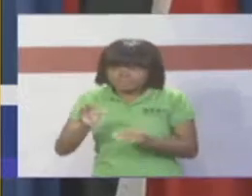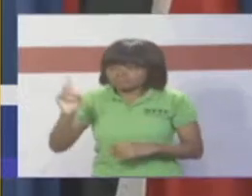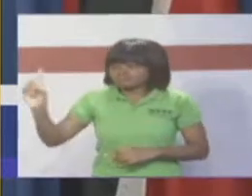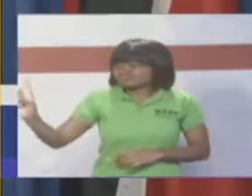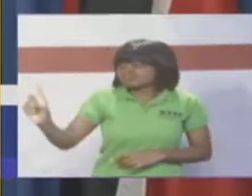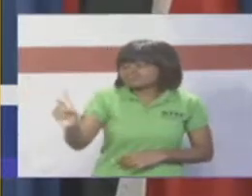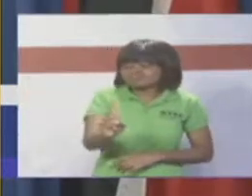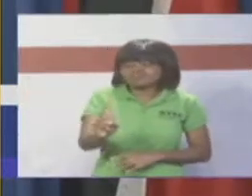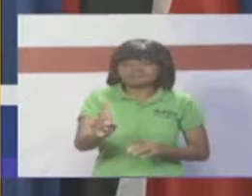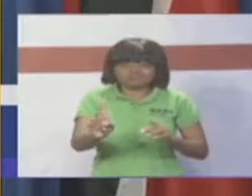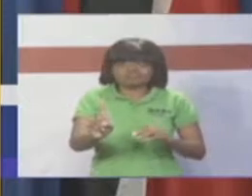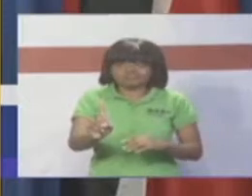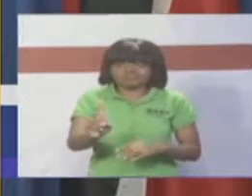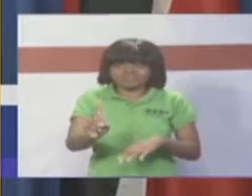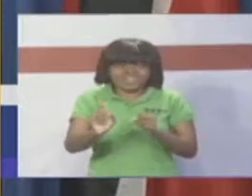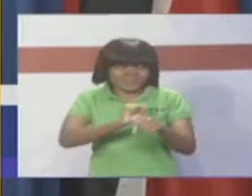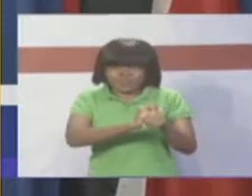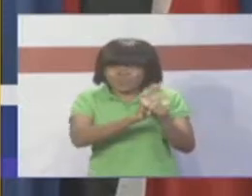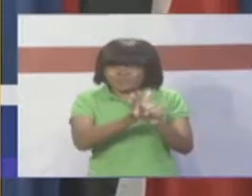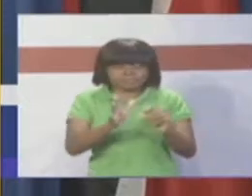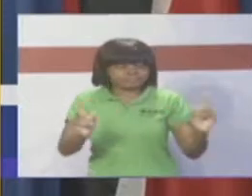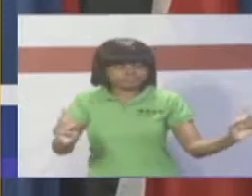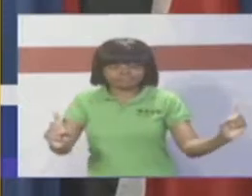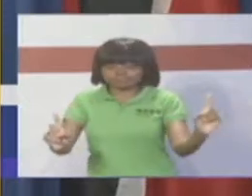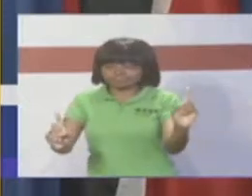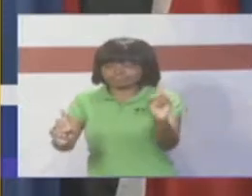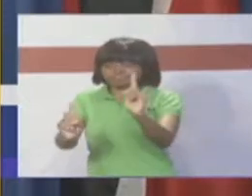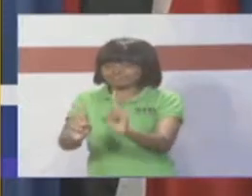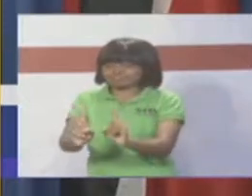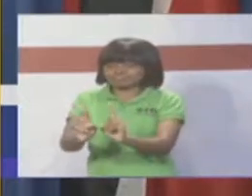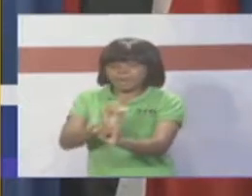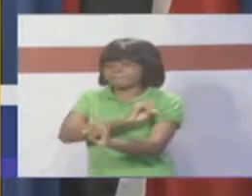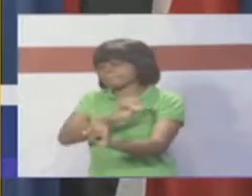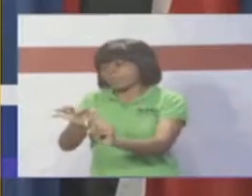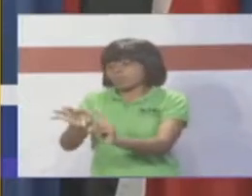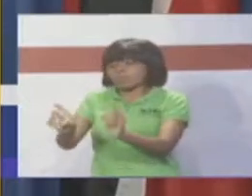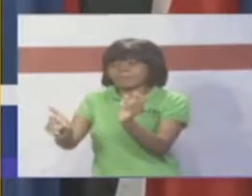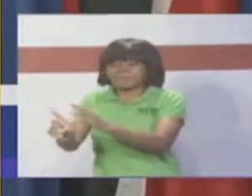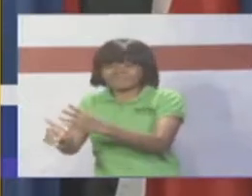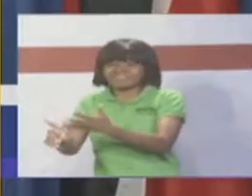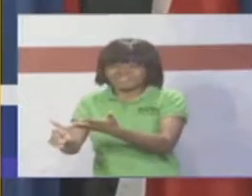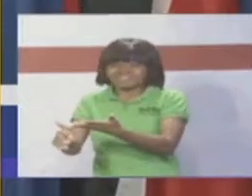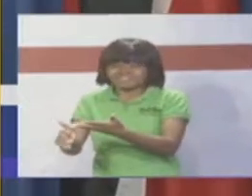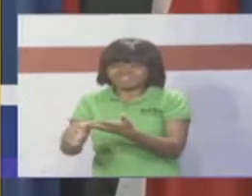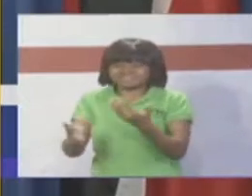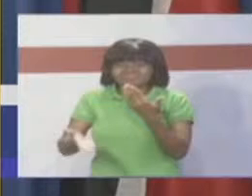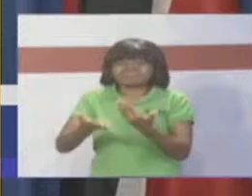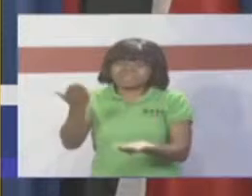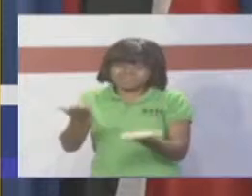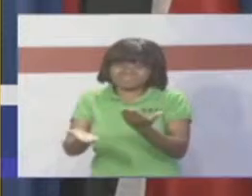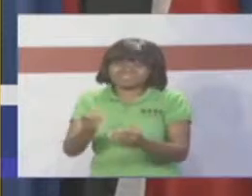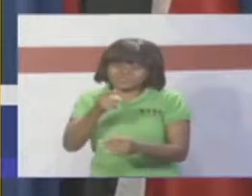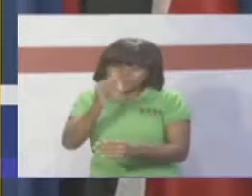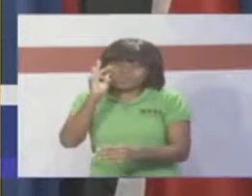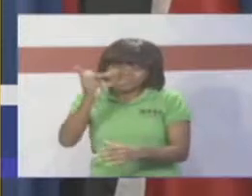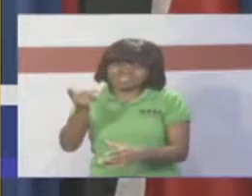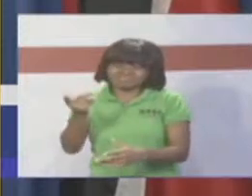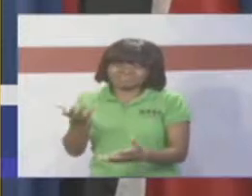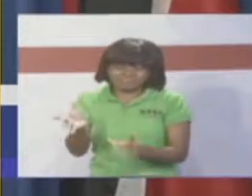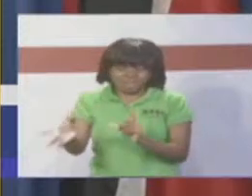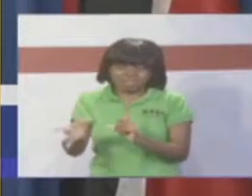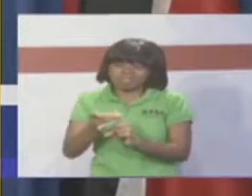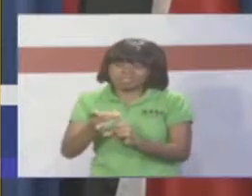especially its Delta variant, you are likely, or it's possible that you can get